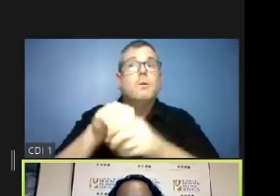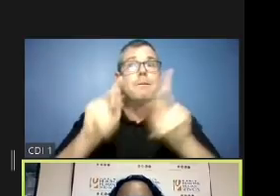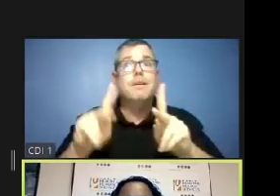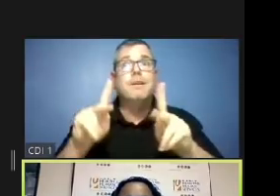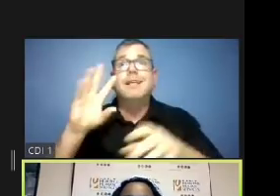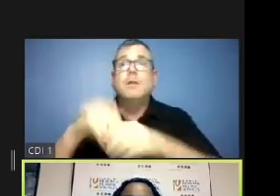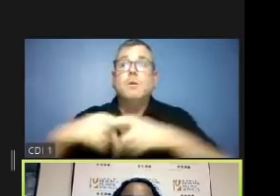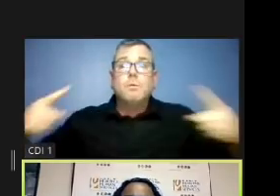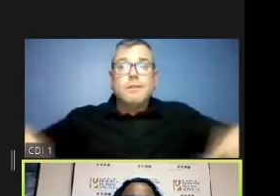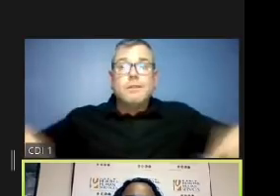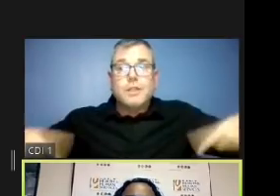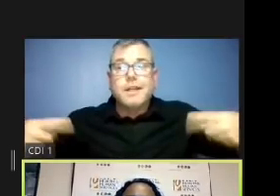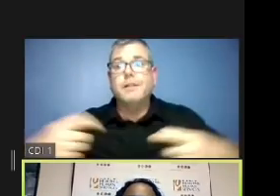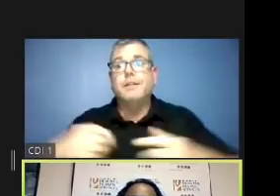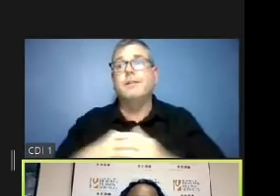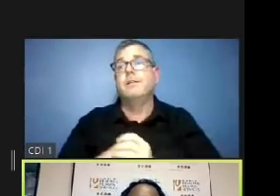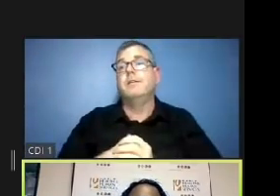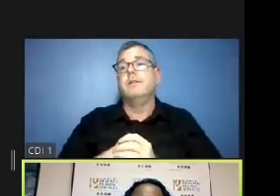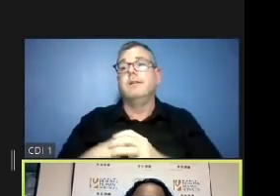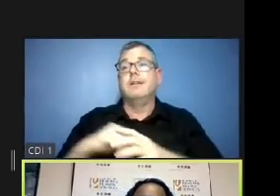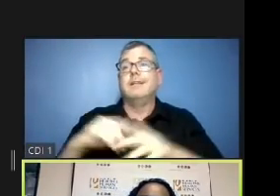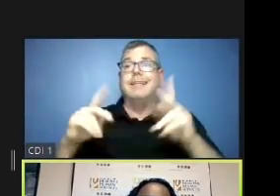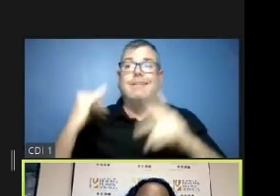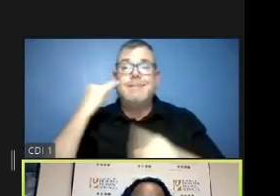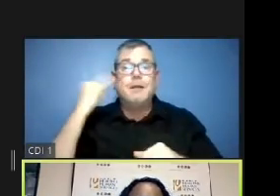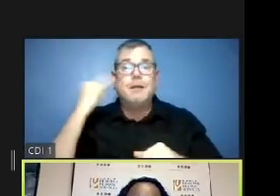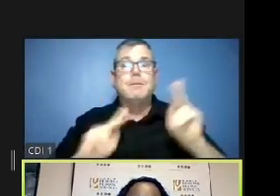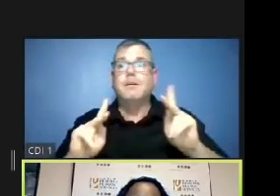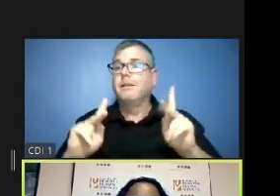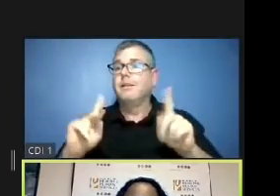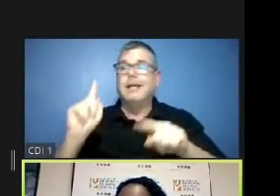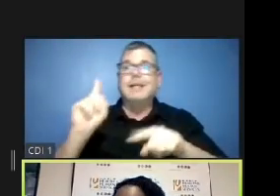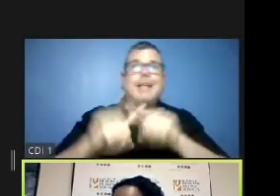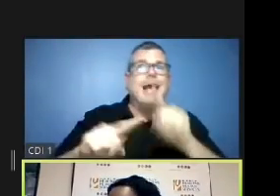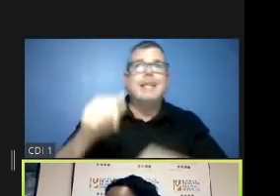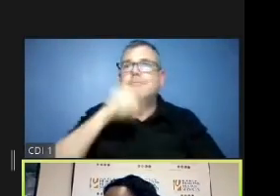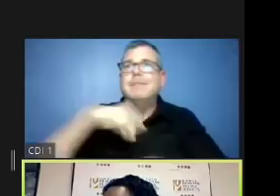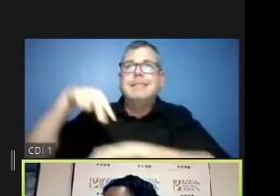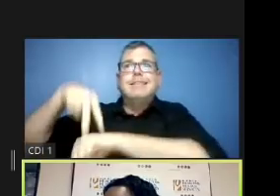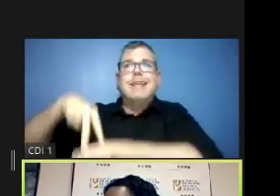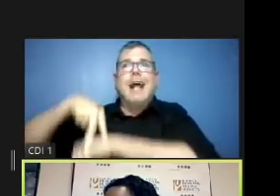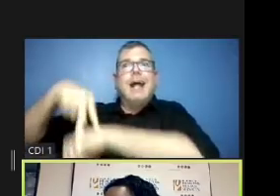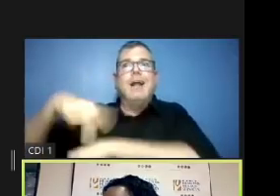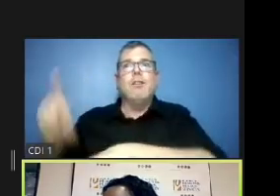can't stand long periods of time, et cetera. Next slide, please.